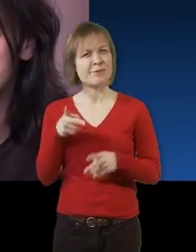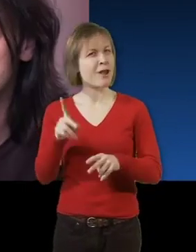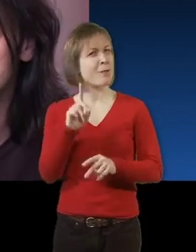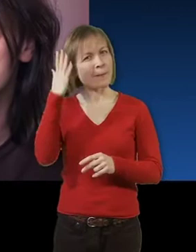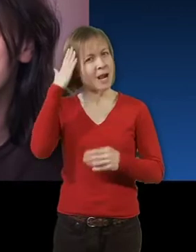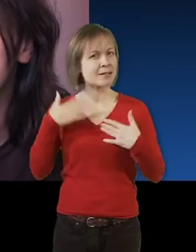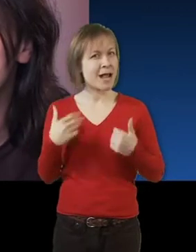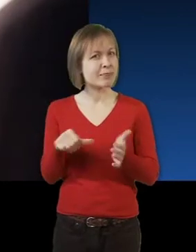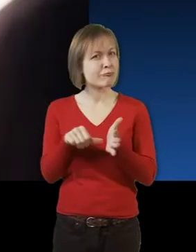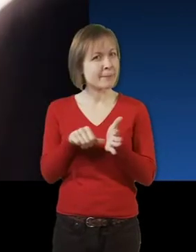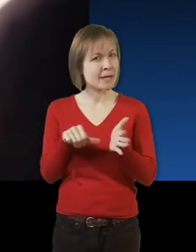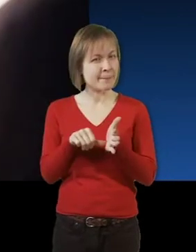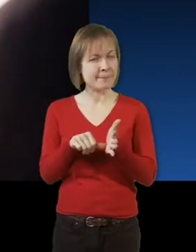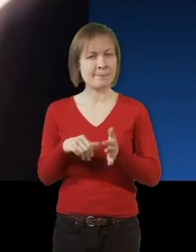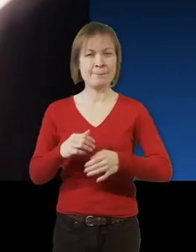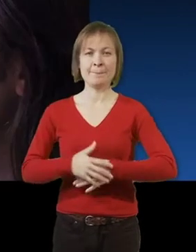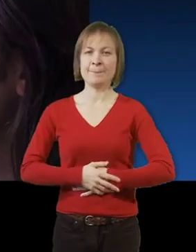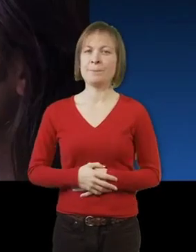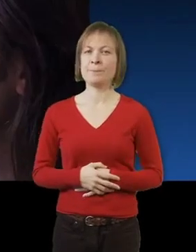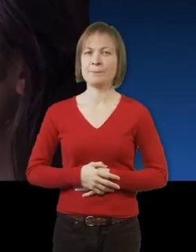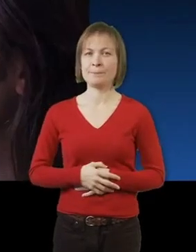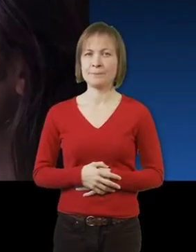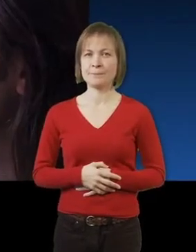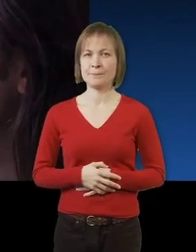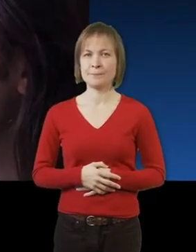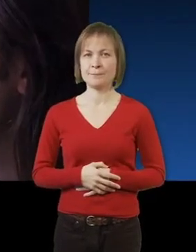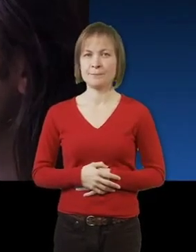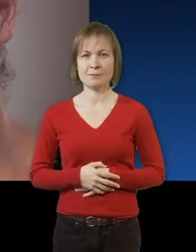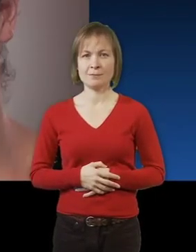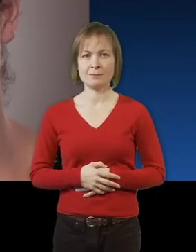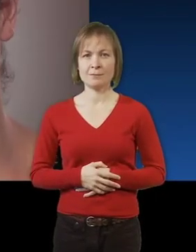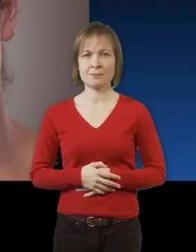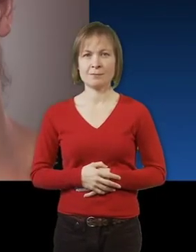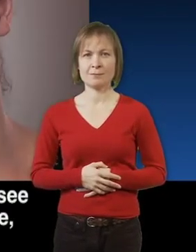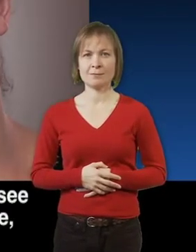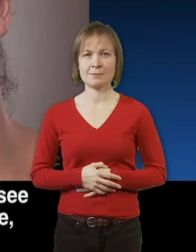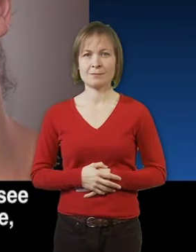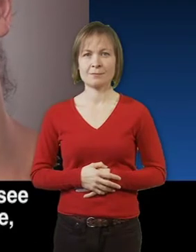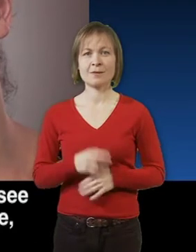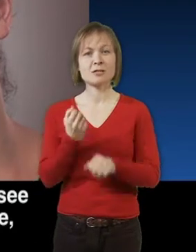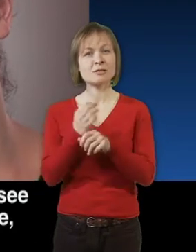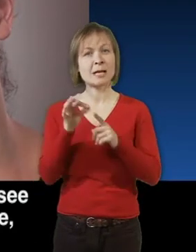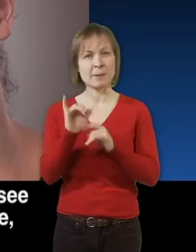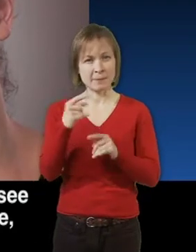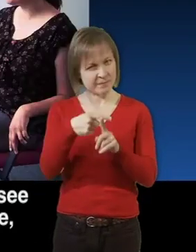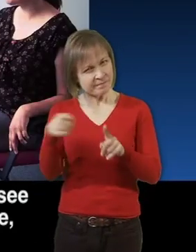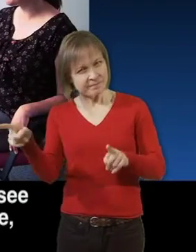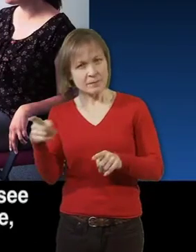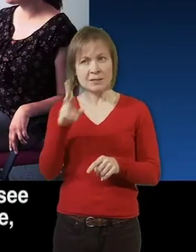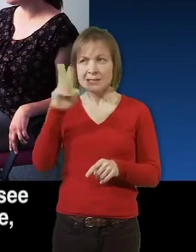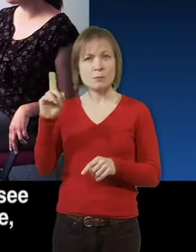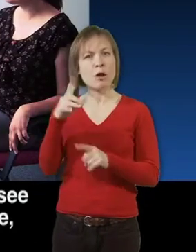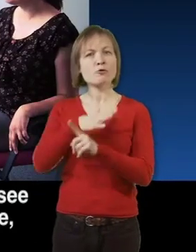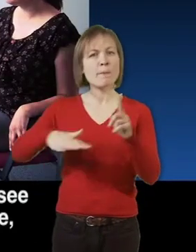These are called mental health problems. Your GP may suggest that you